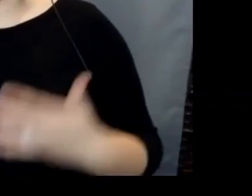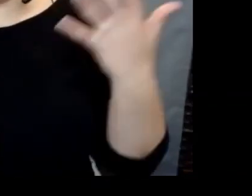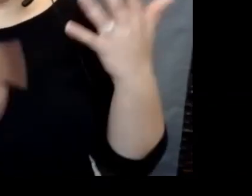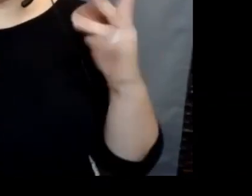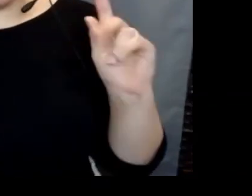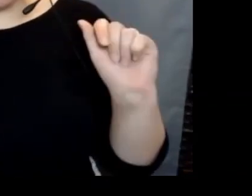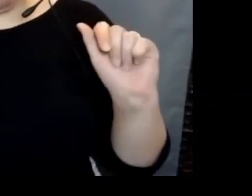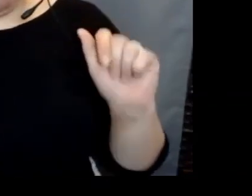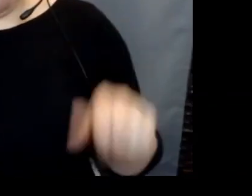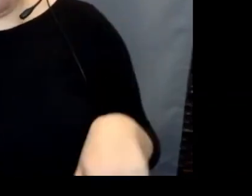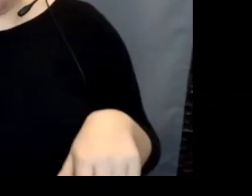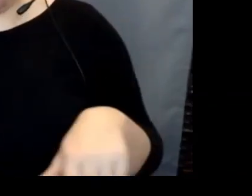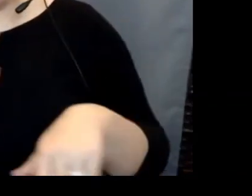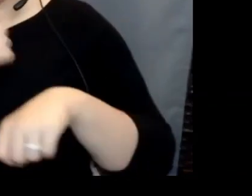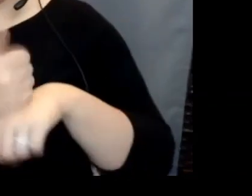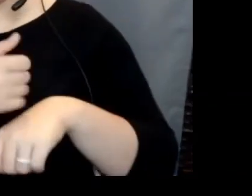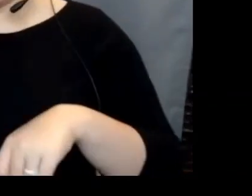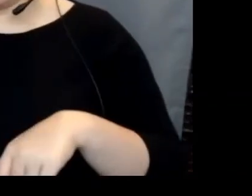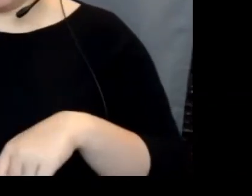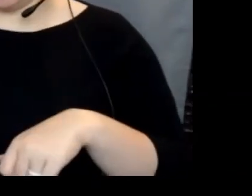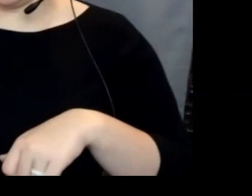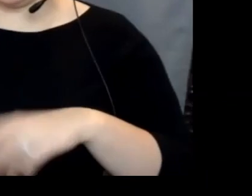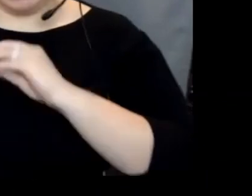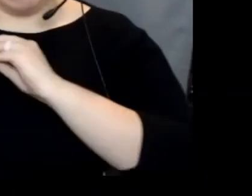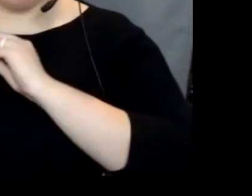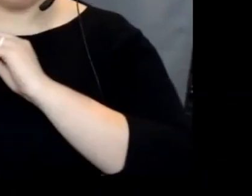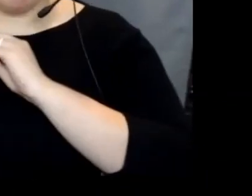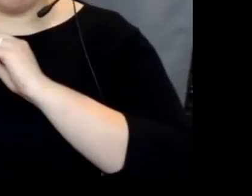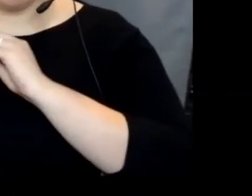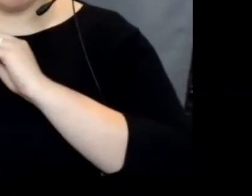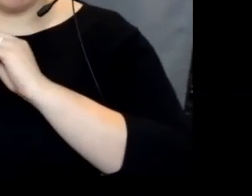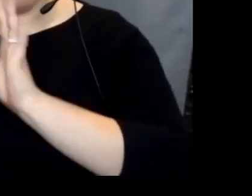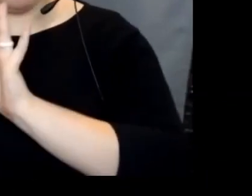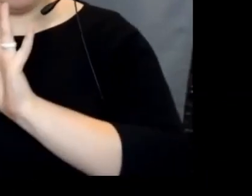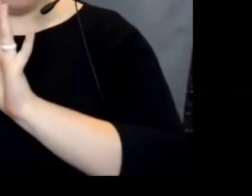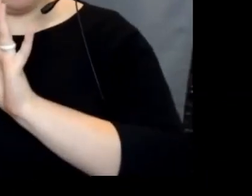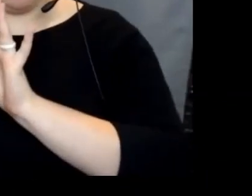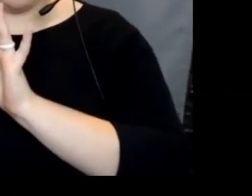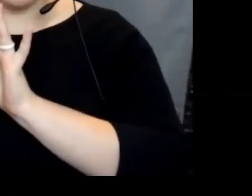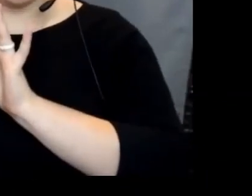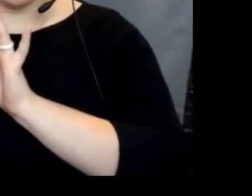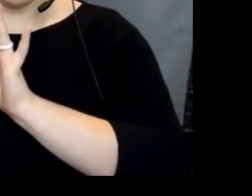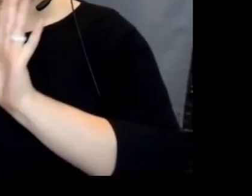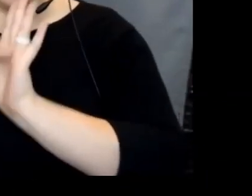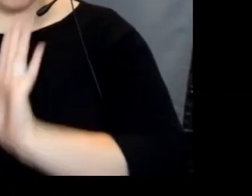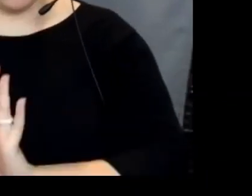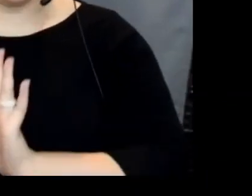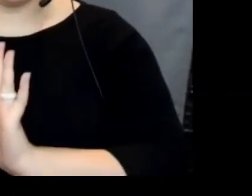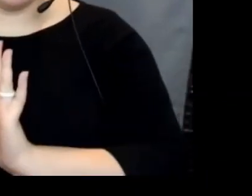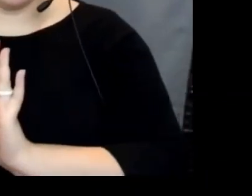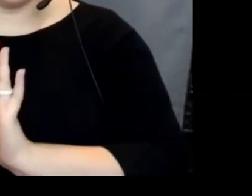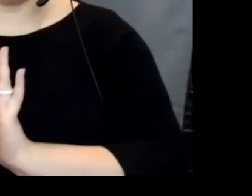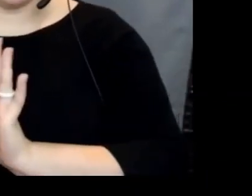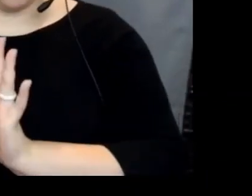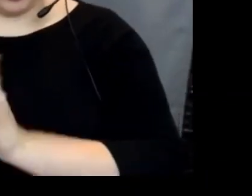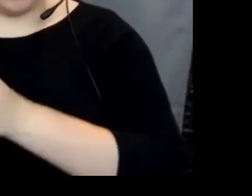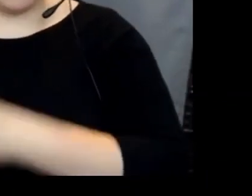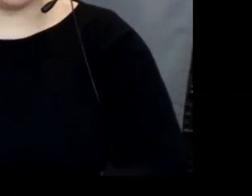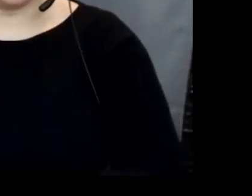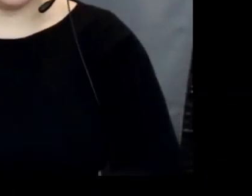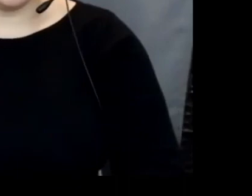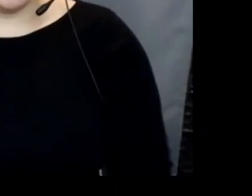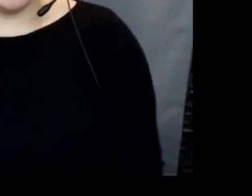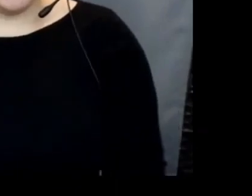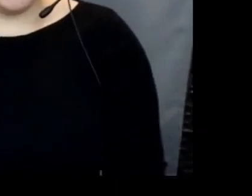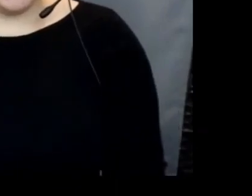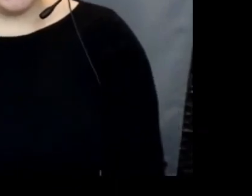so. And then you had included that the online enrollment platform will have those included